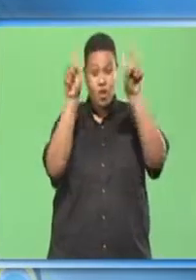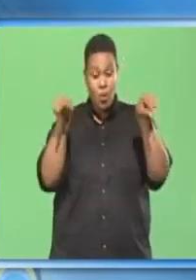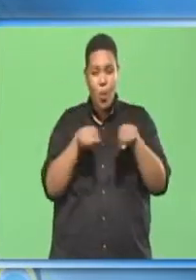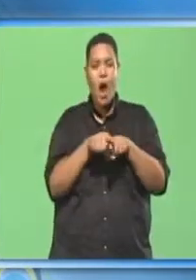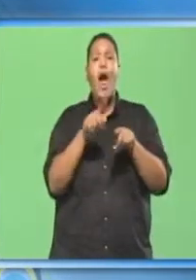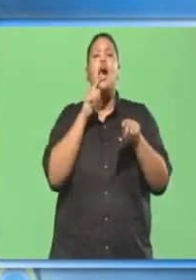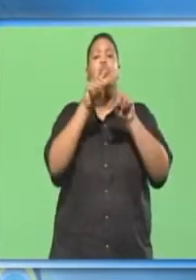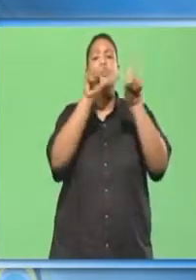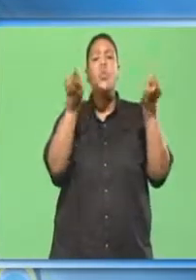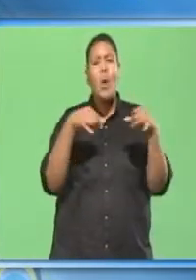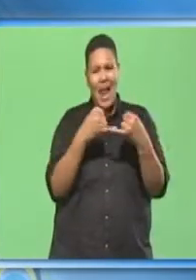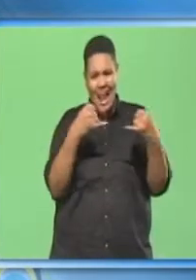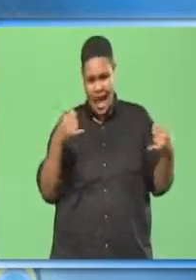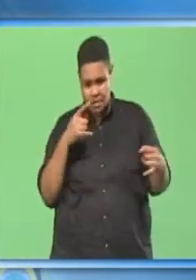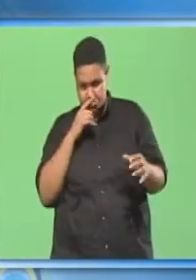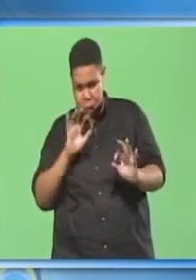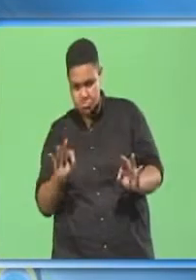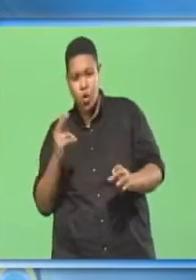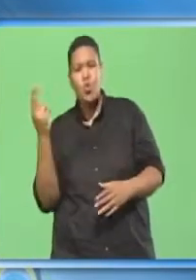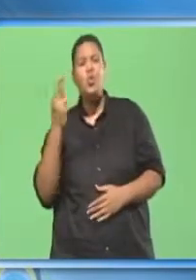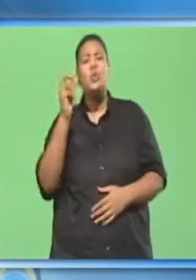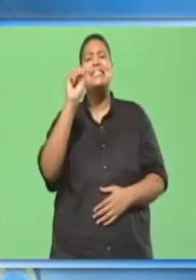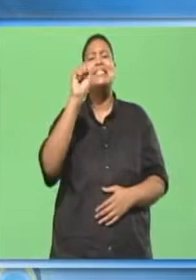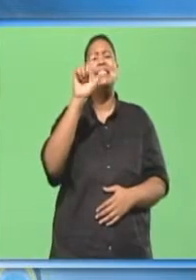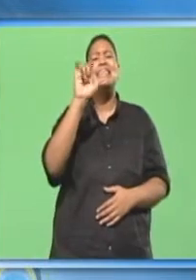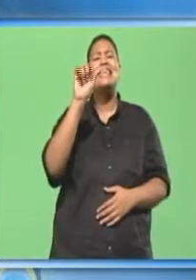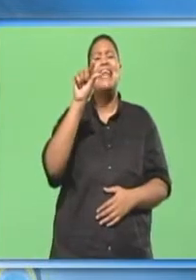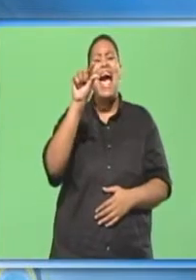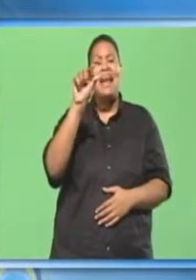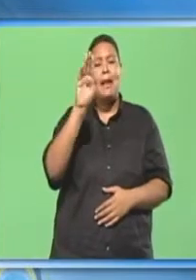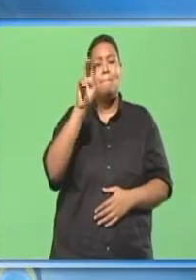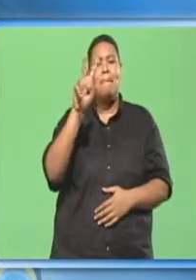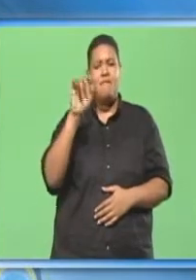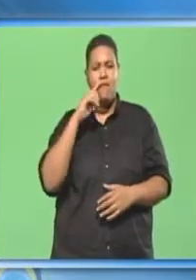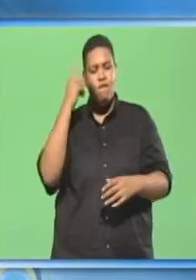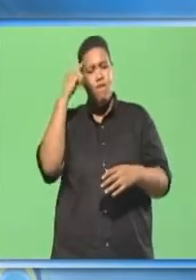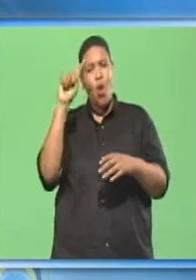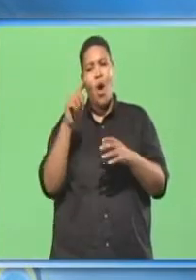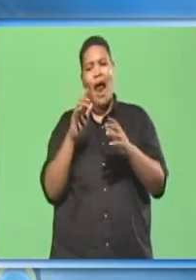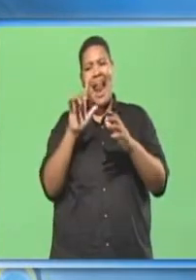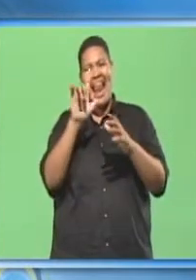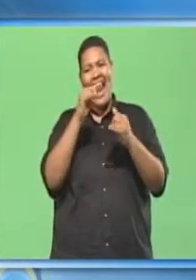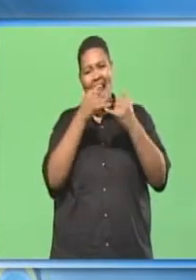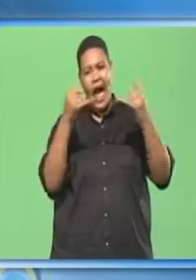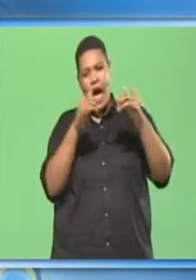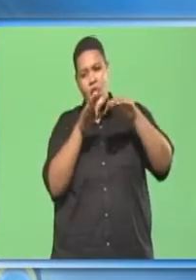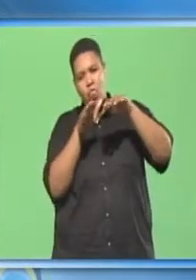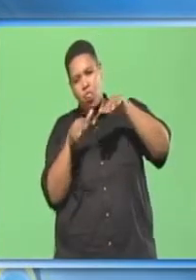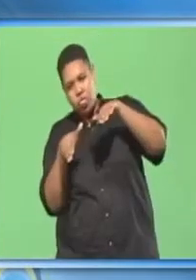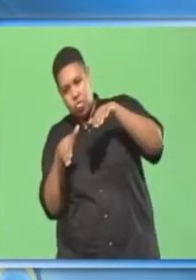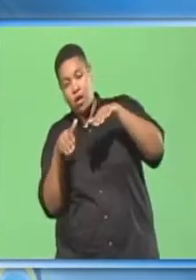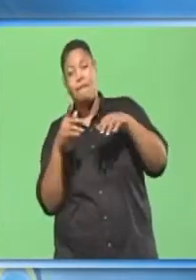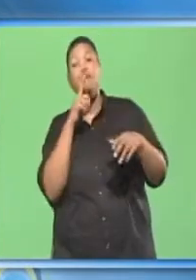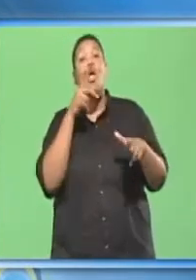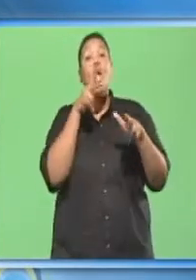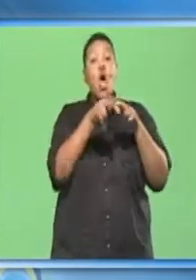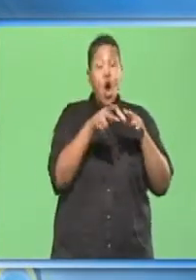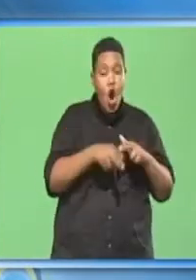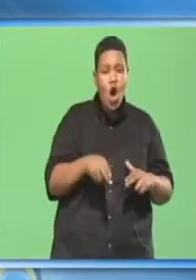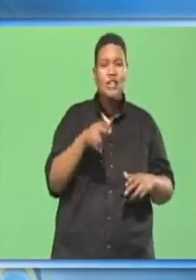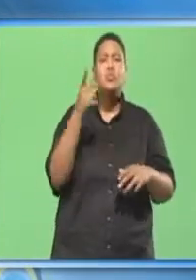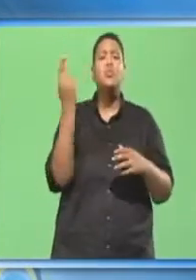end. Use a sliding bevel to mark the sloping lines. Cut out the tails using a dovetail